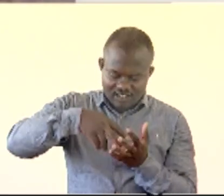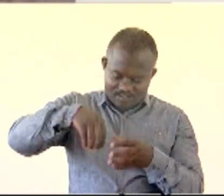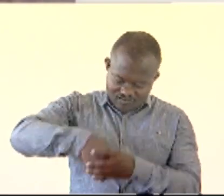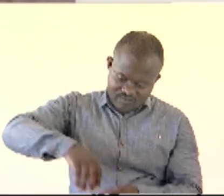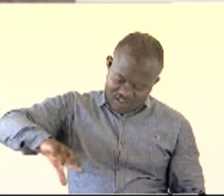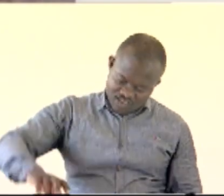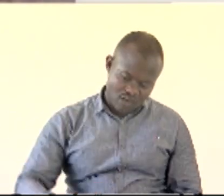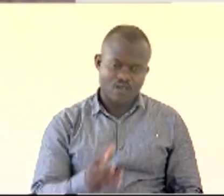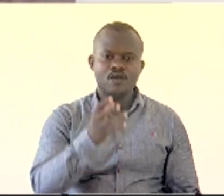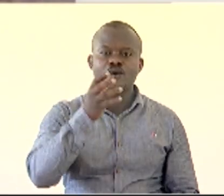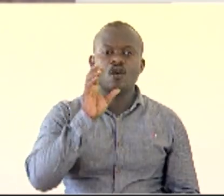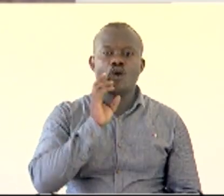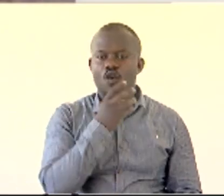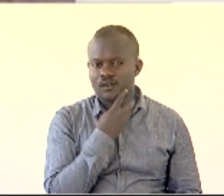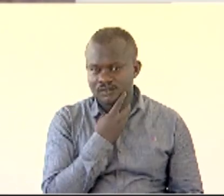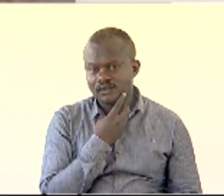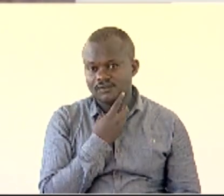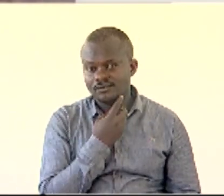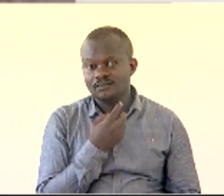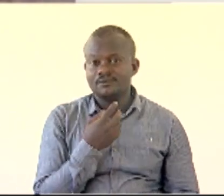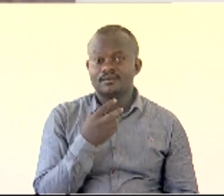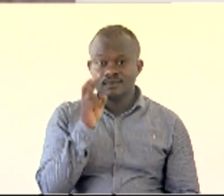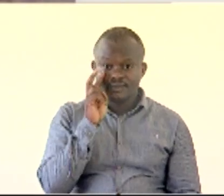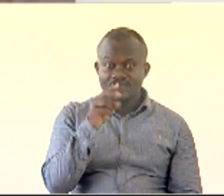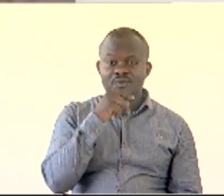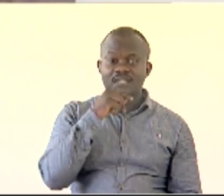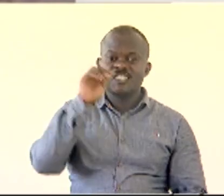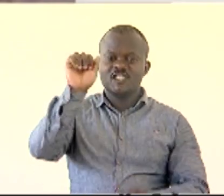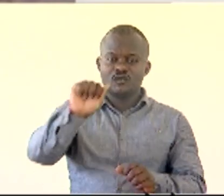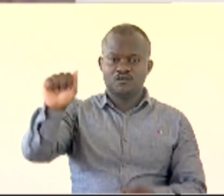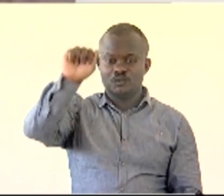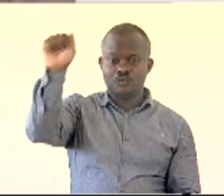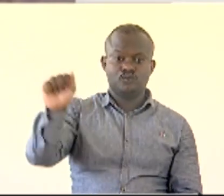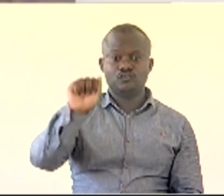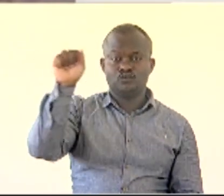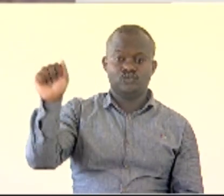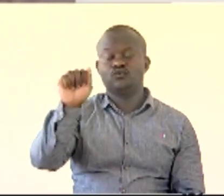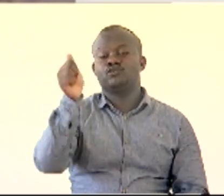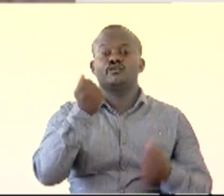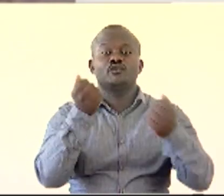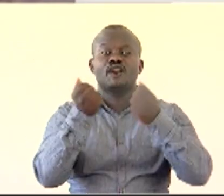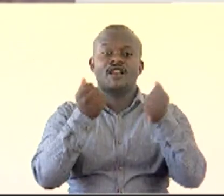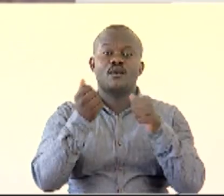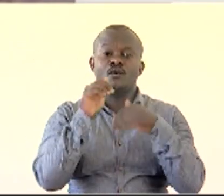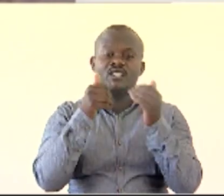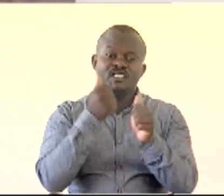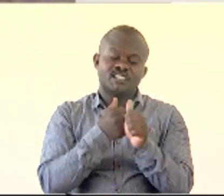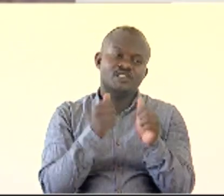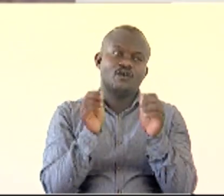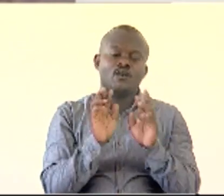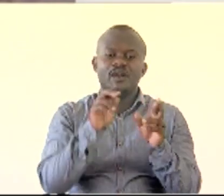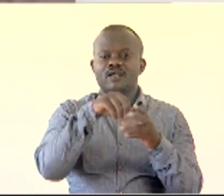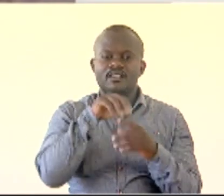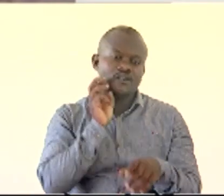in. You can also see this man is washing this car, the car which is already in